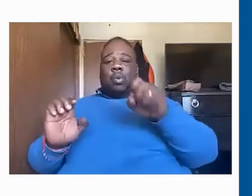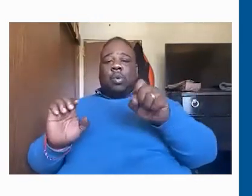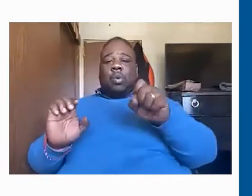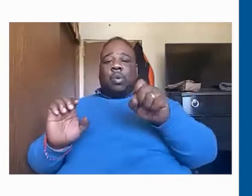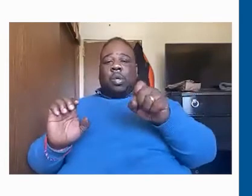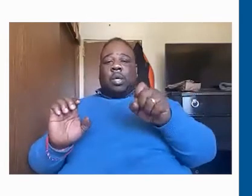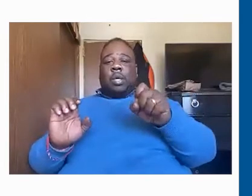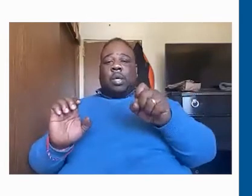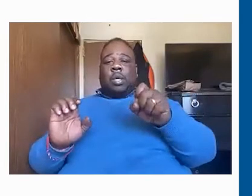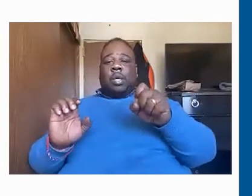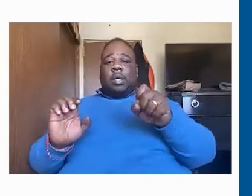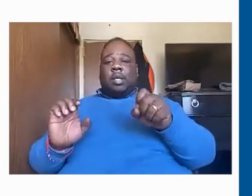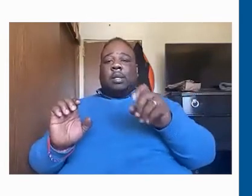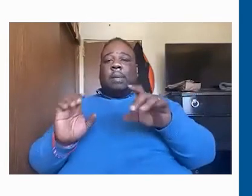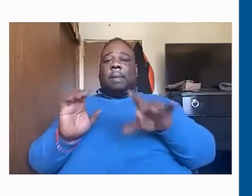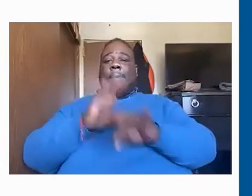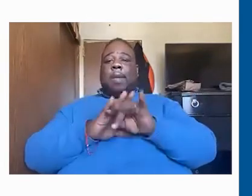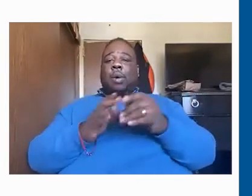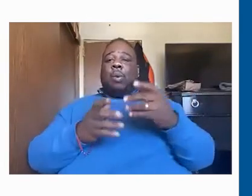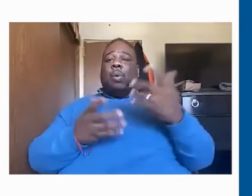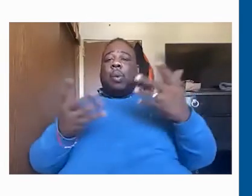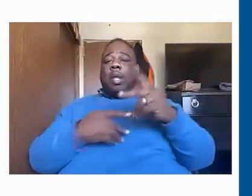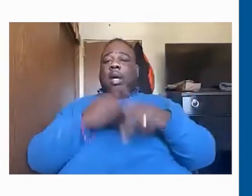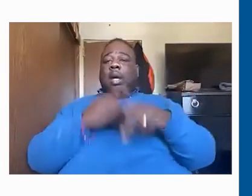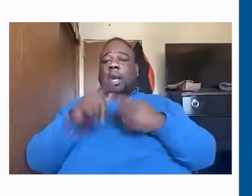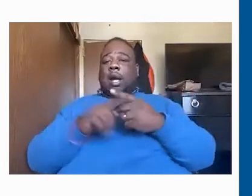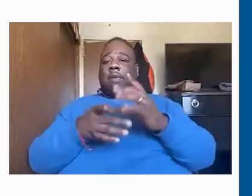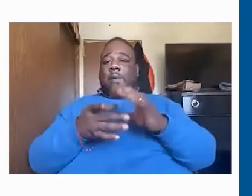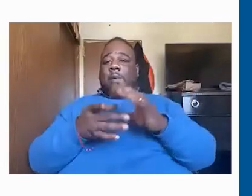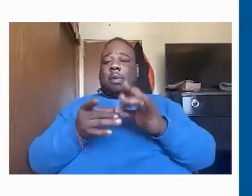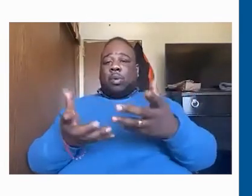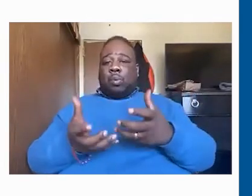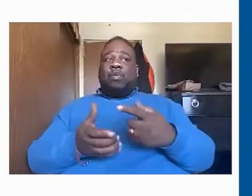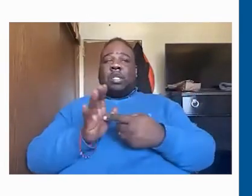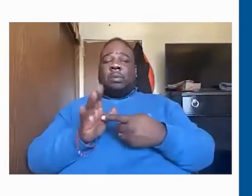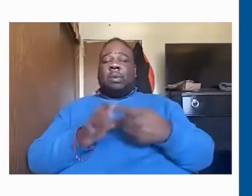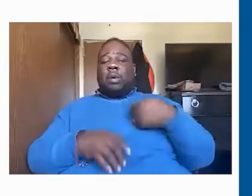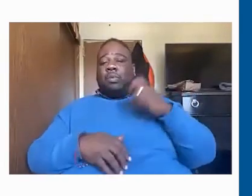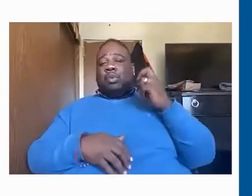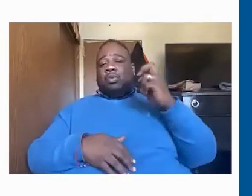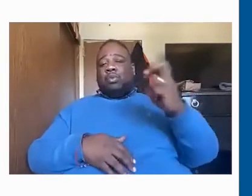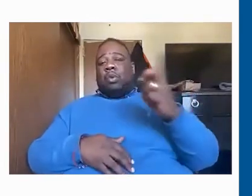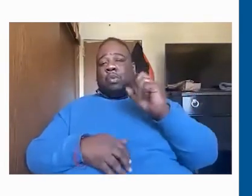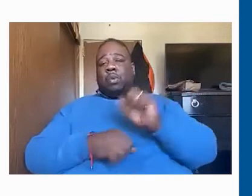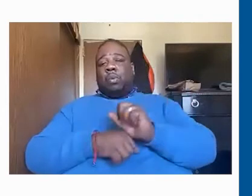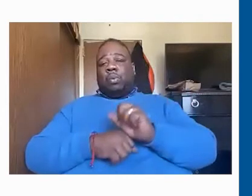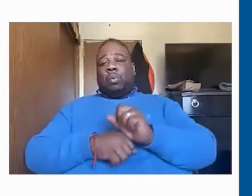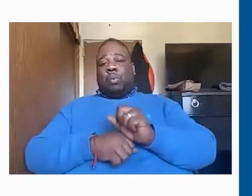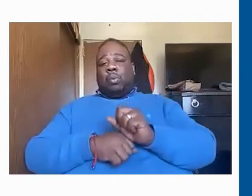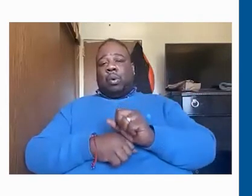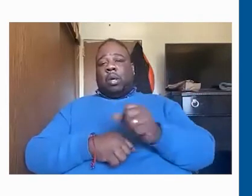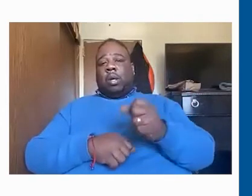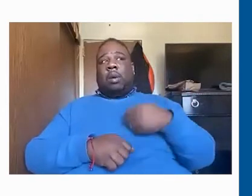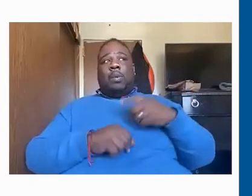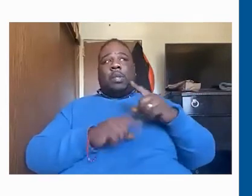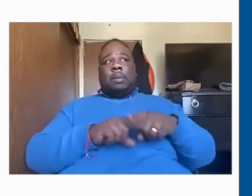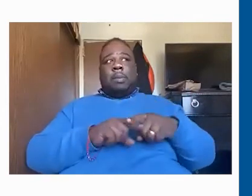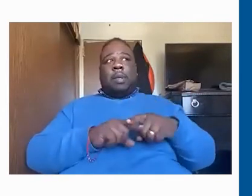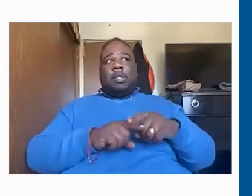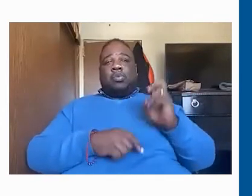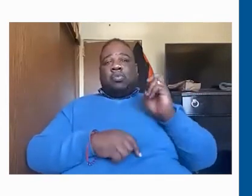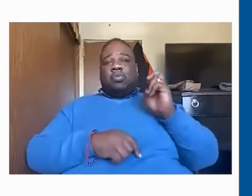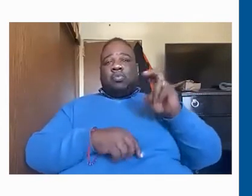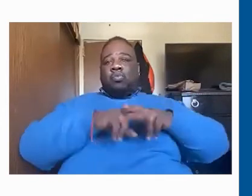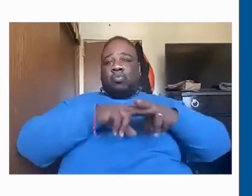myself, when I was traveling to work, I was relying a lot on transportation alerts, especially traveling through Penn Station. So